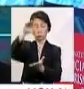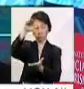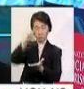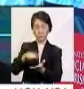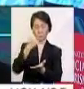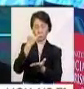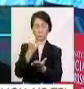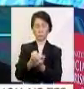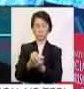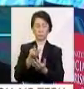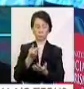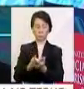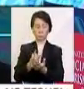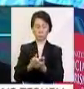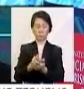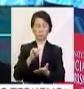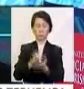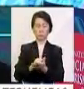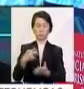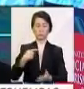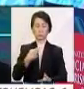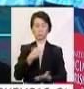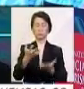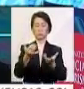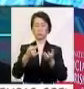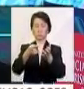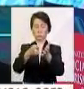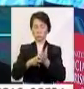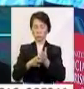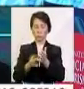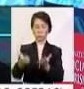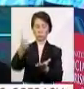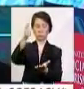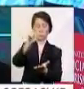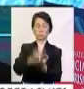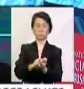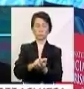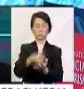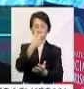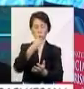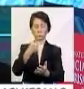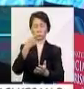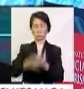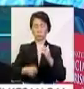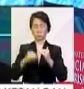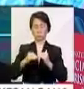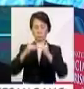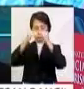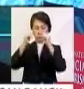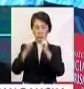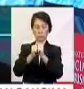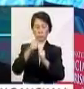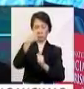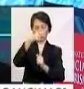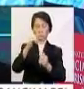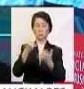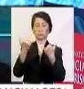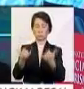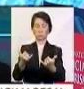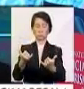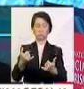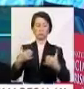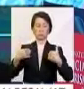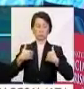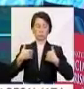reporting requirement. When we compare Malaysia with other countries, our current threshold is too high and